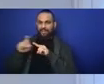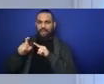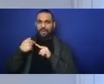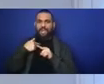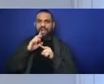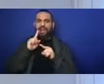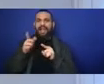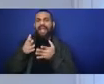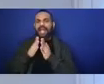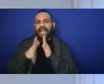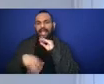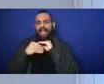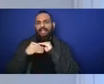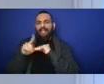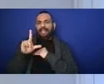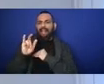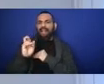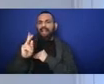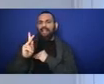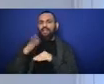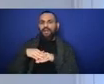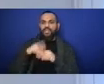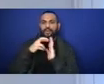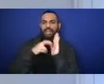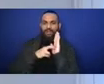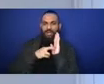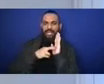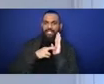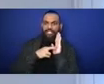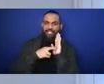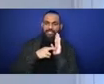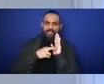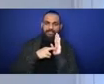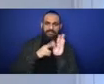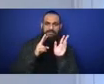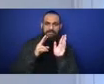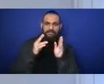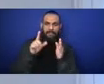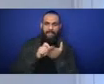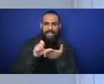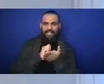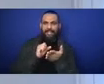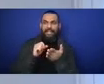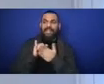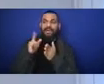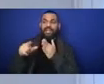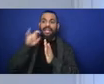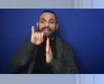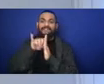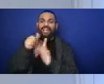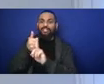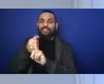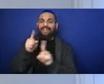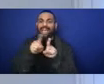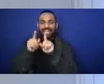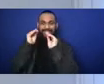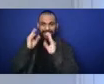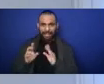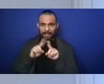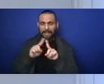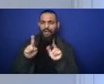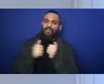improve. But as far as the registration, we just continue to ask all educators. Like I mentioned at the